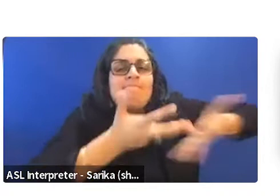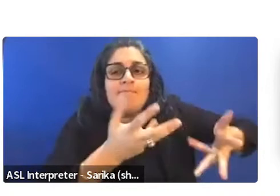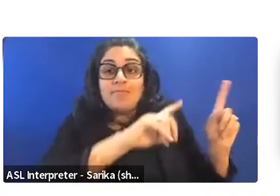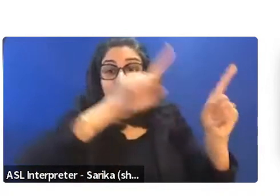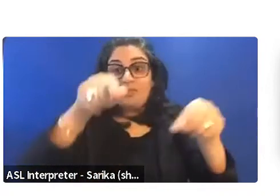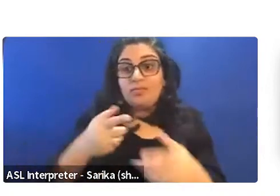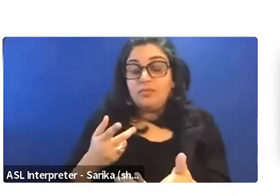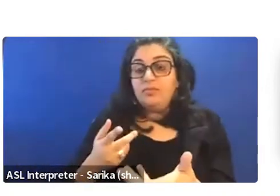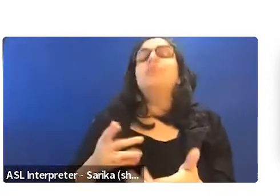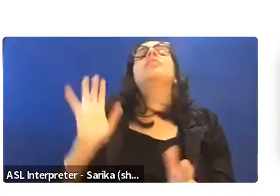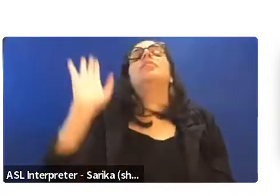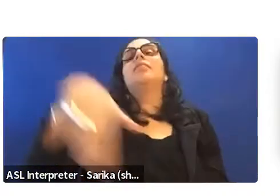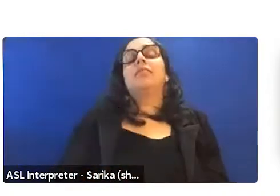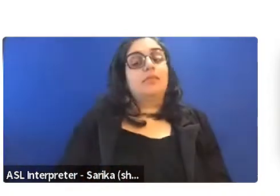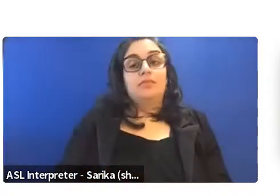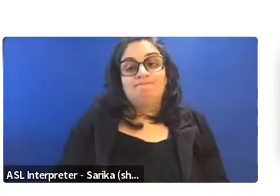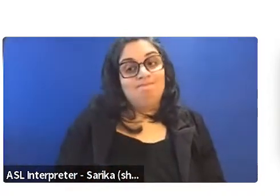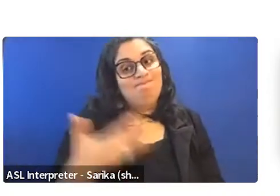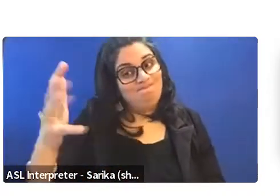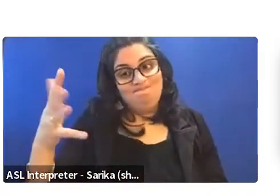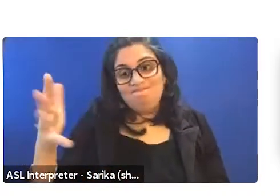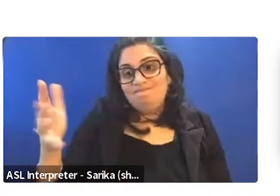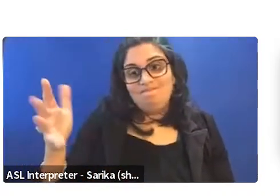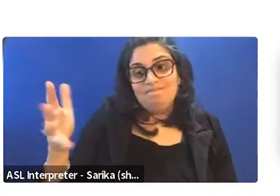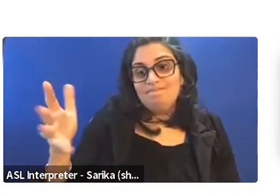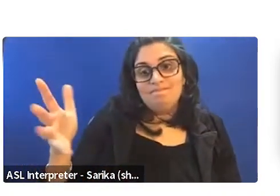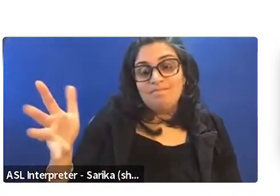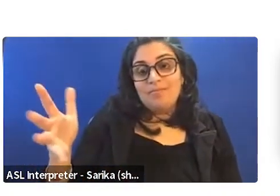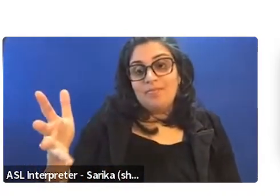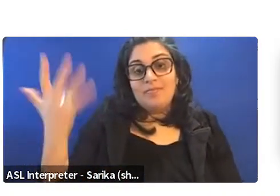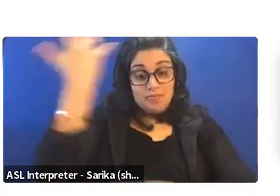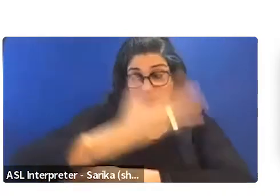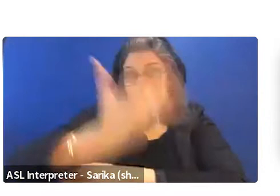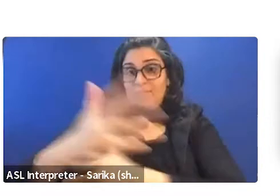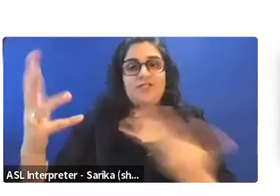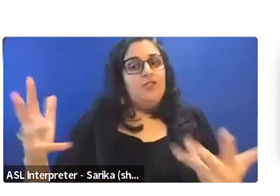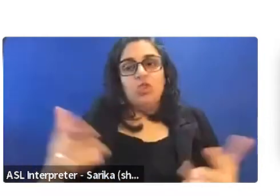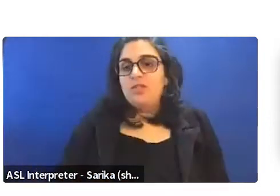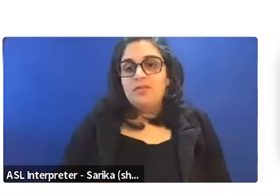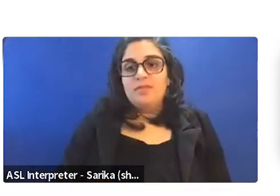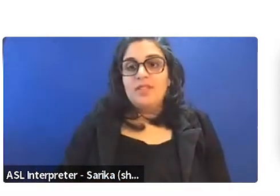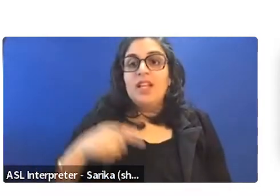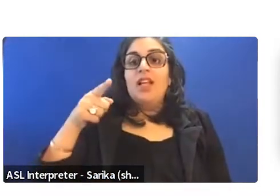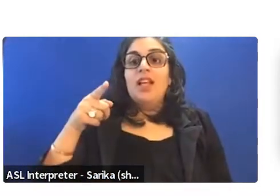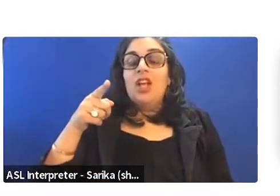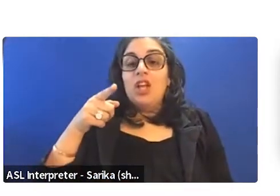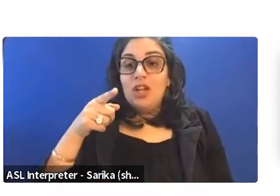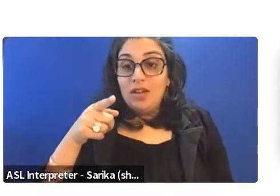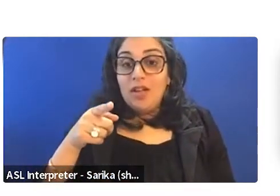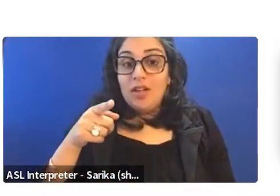say, look, we kind of have to cut it out. Stop cutting down the forest because you are putting my business at